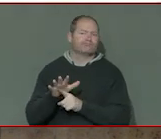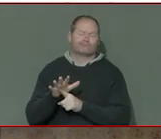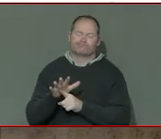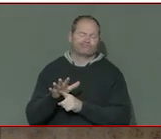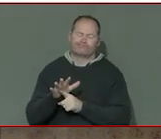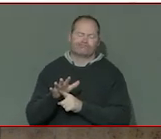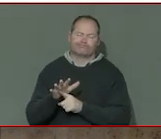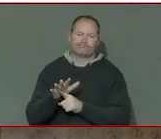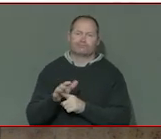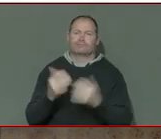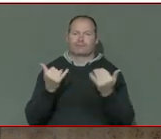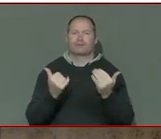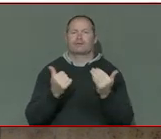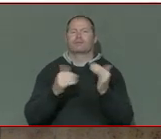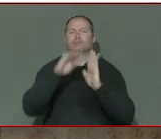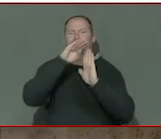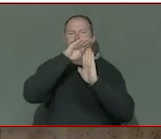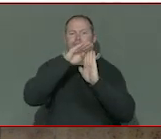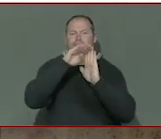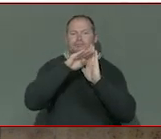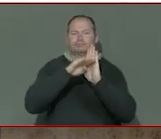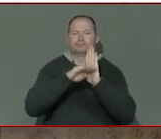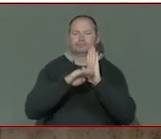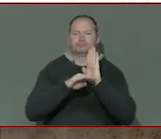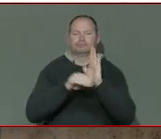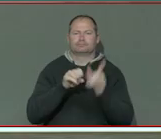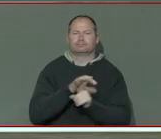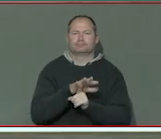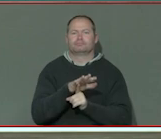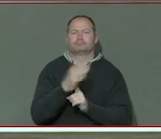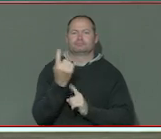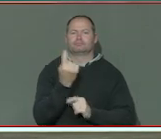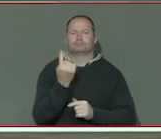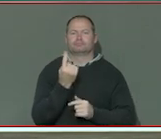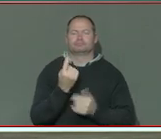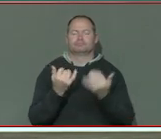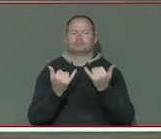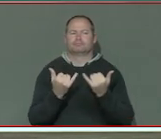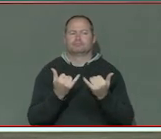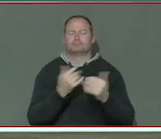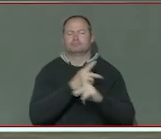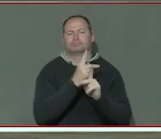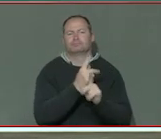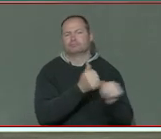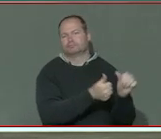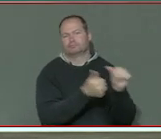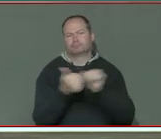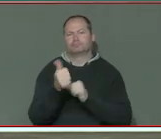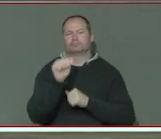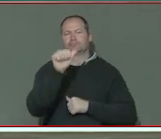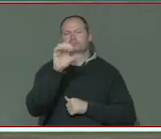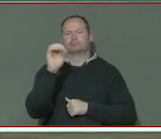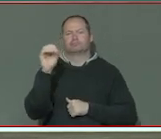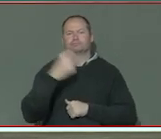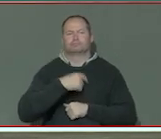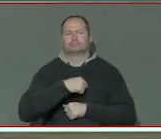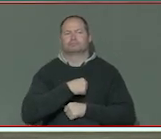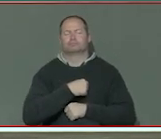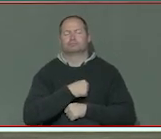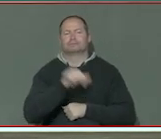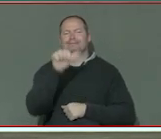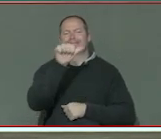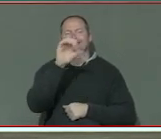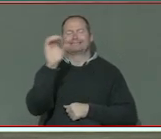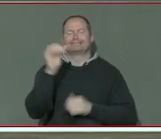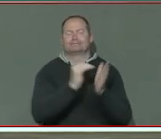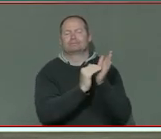on the list. So we returned, Schultz returned 600 rand. So for Schultz, we must subtract 600